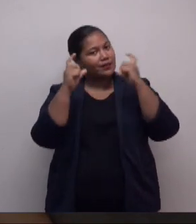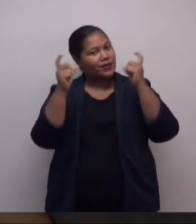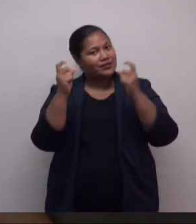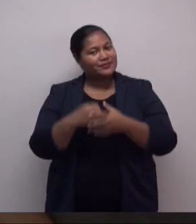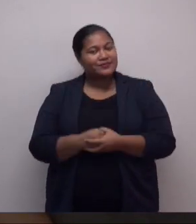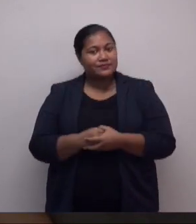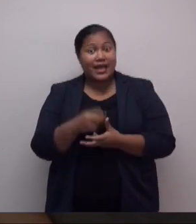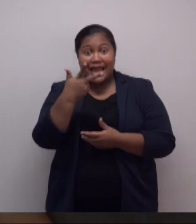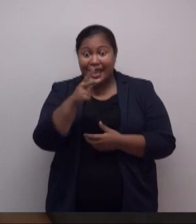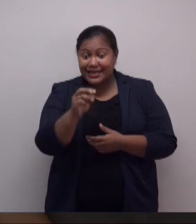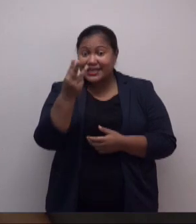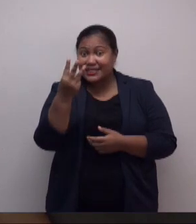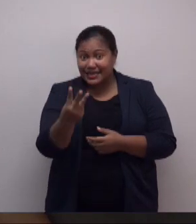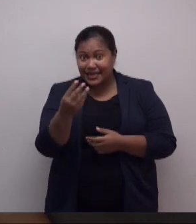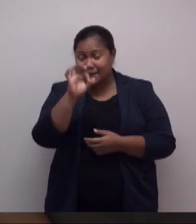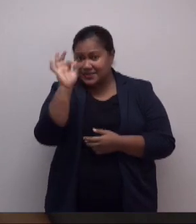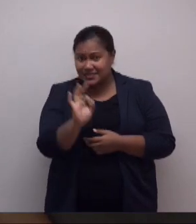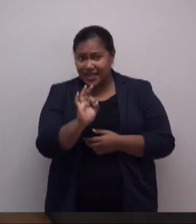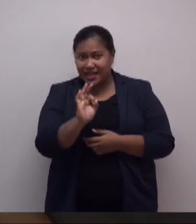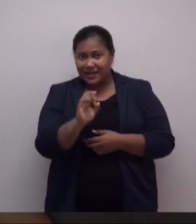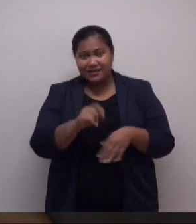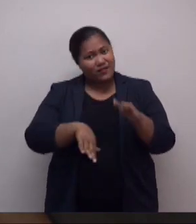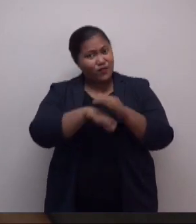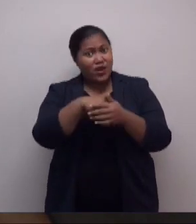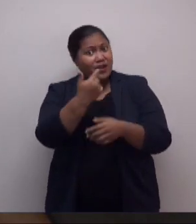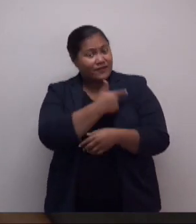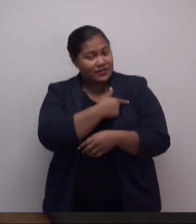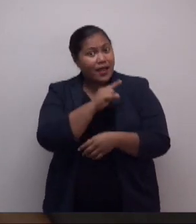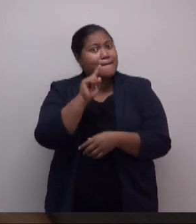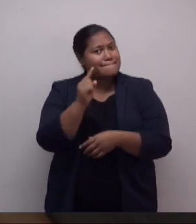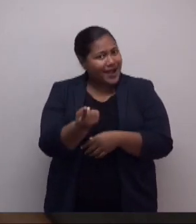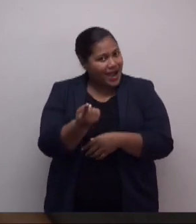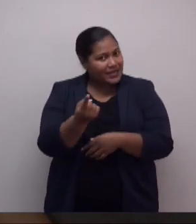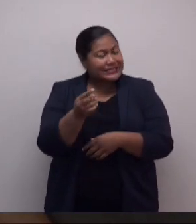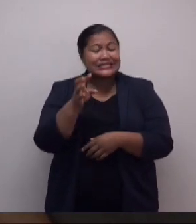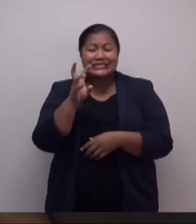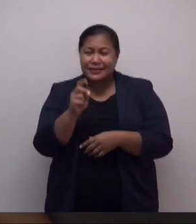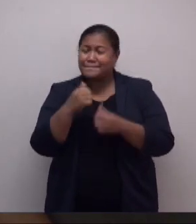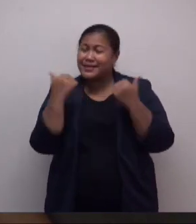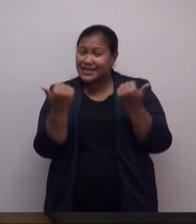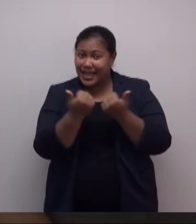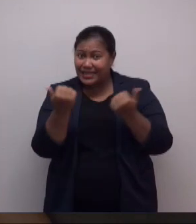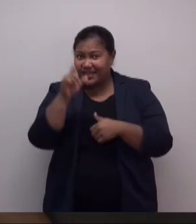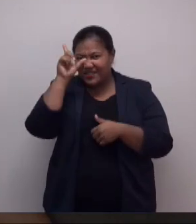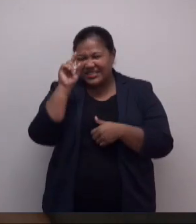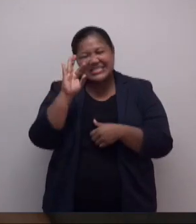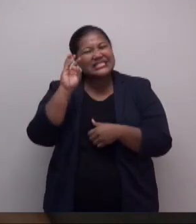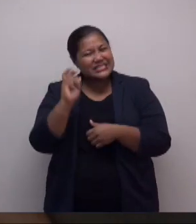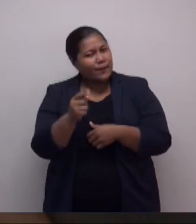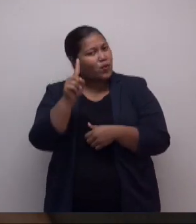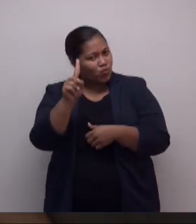80.3% of adults may be fully vaccinated, but there are still many Fijians who are only partially